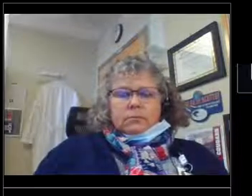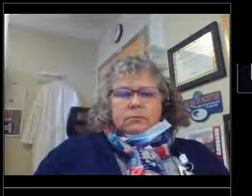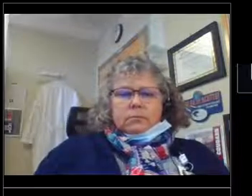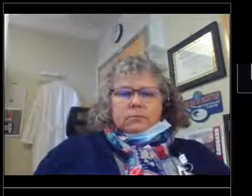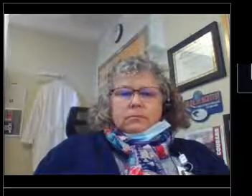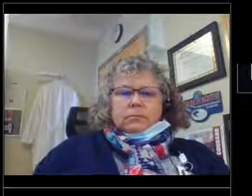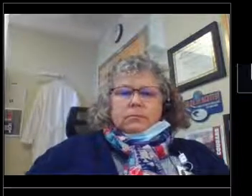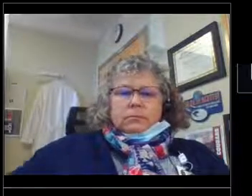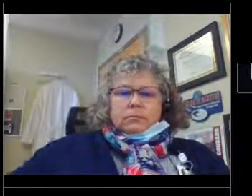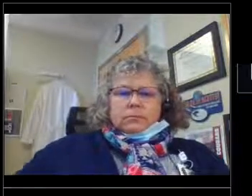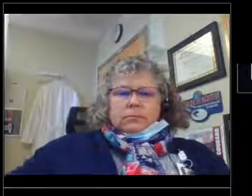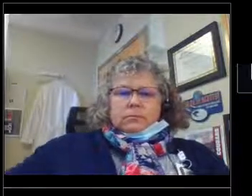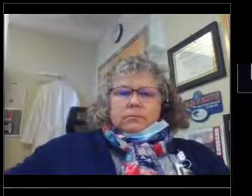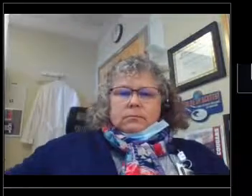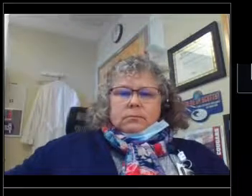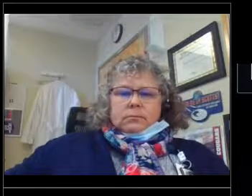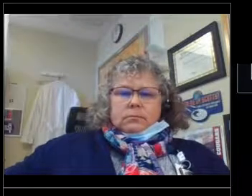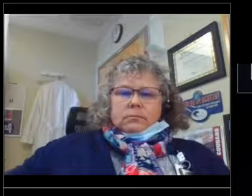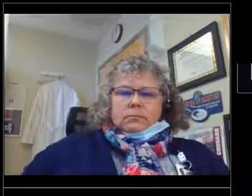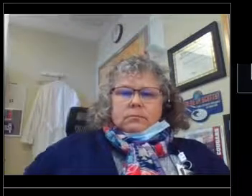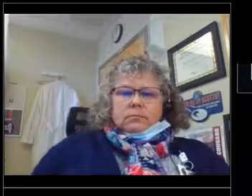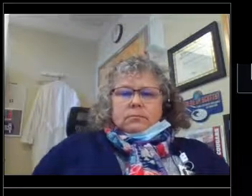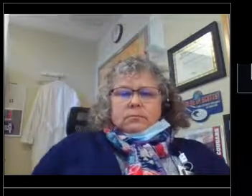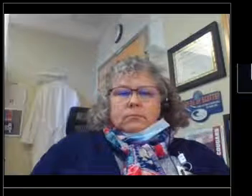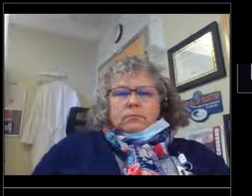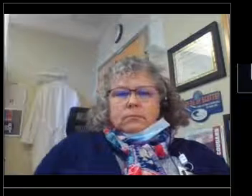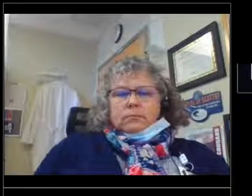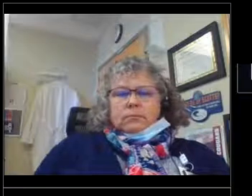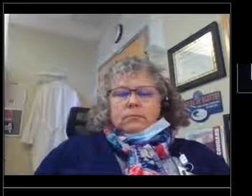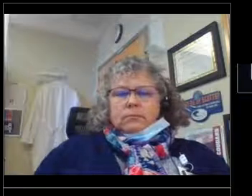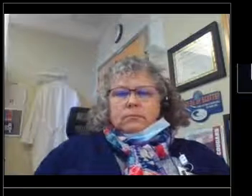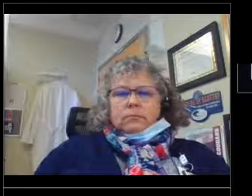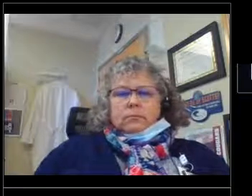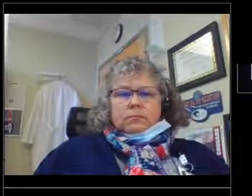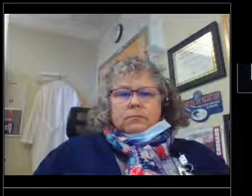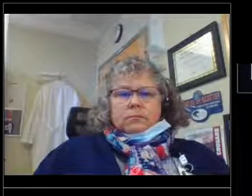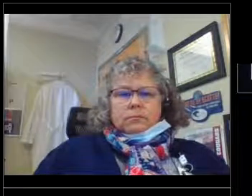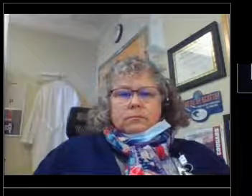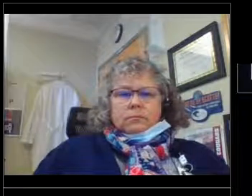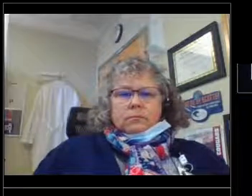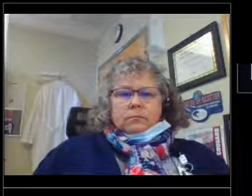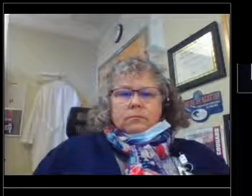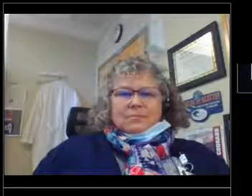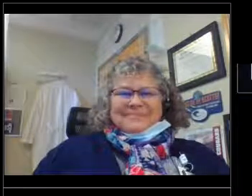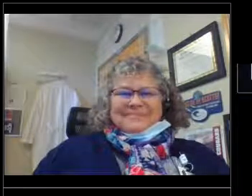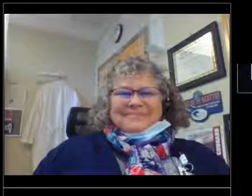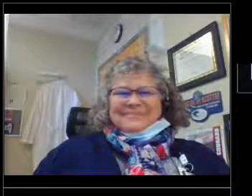Act, cited it there. So oops, that was accidental.